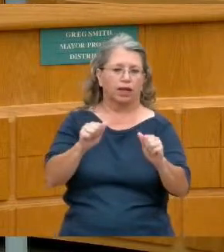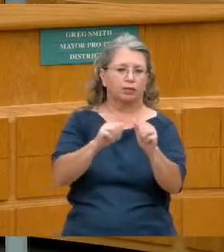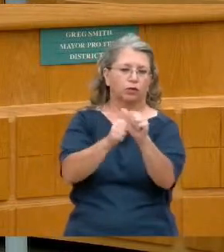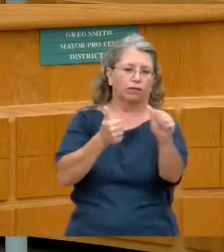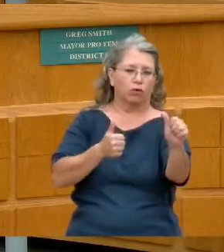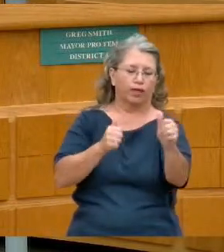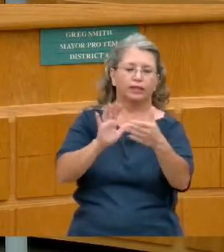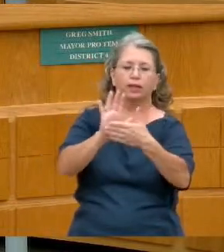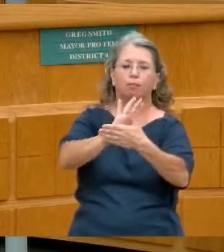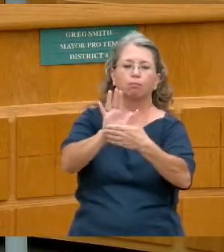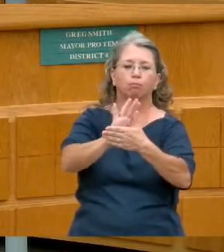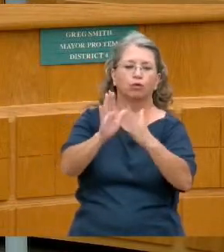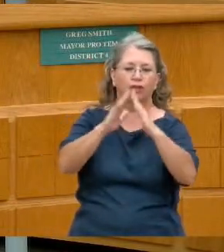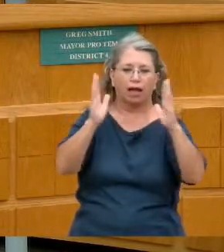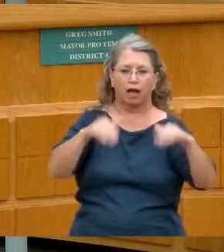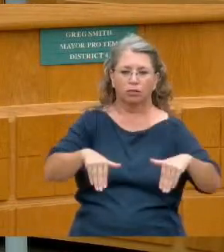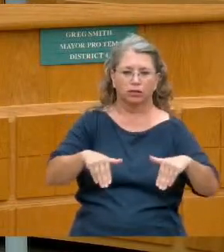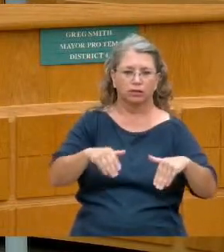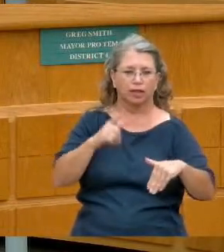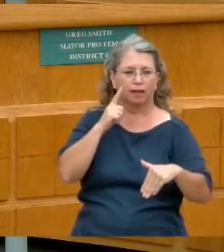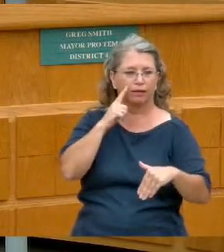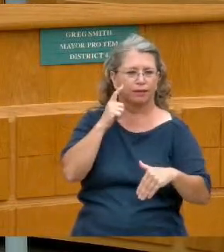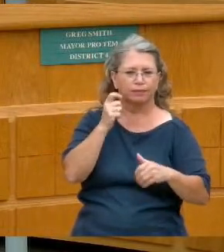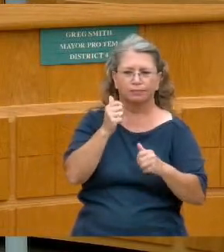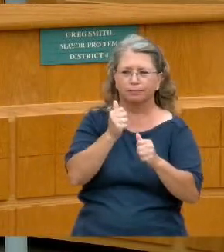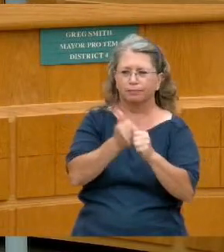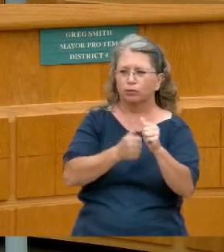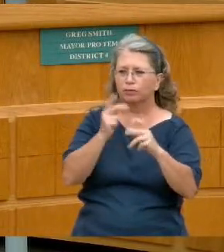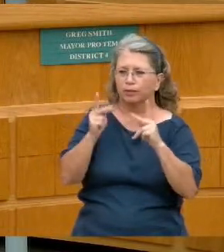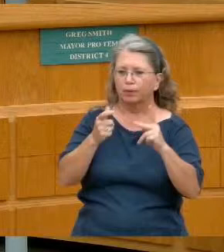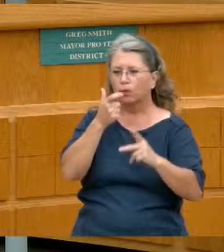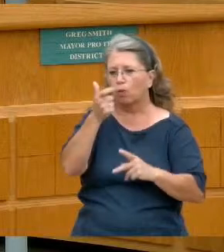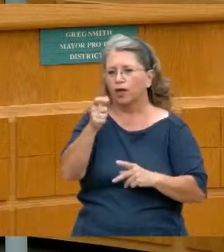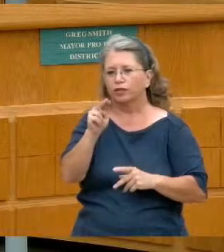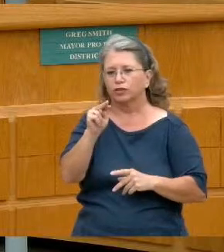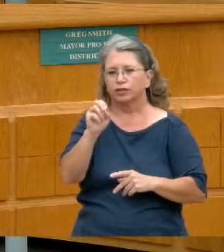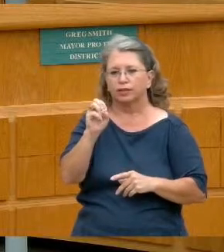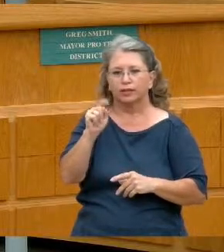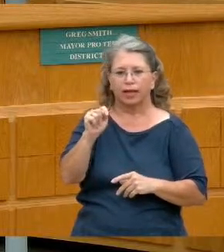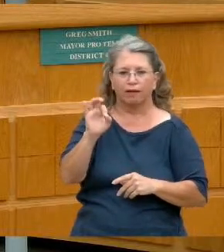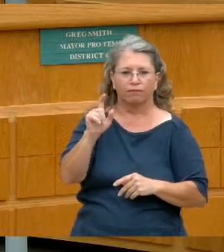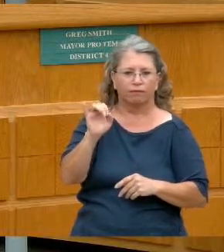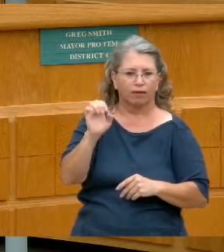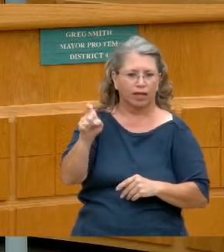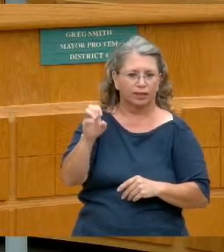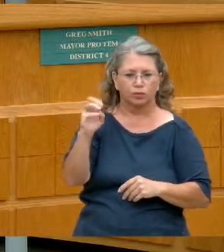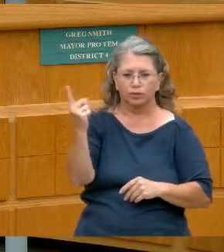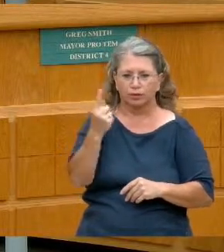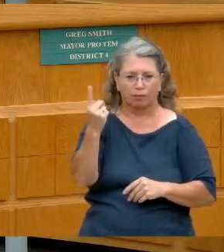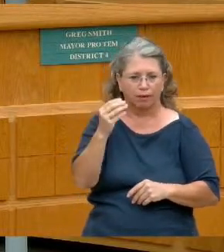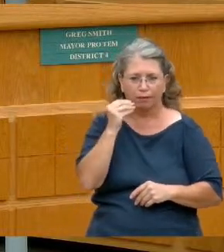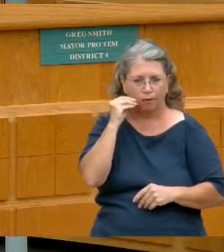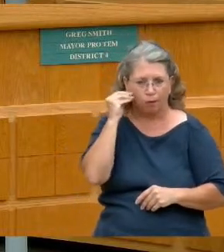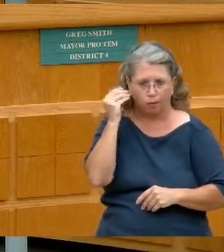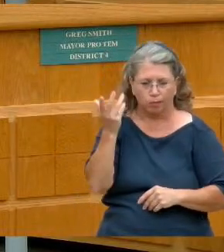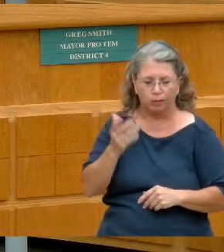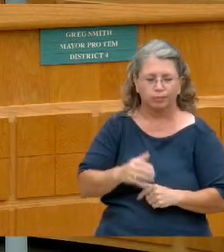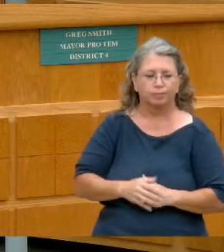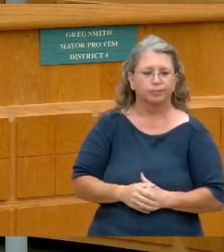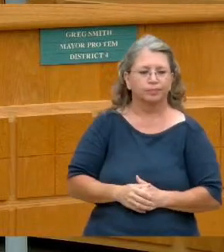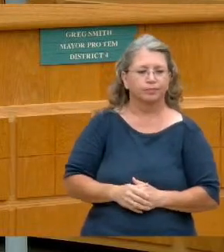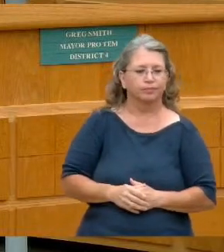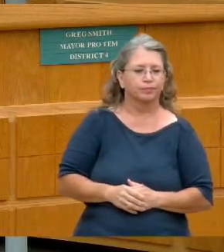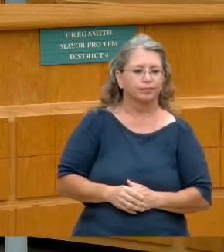part. I think everybody's watching Netflix or some other streaming services at home. But